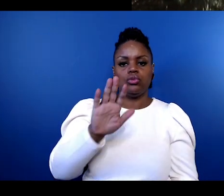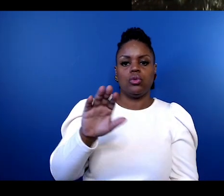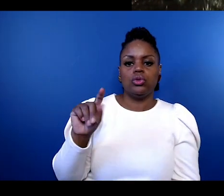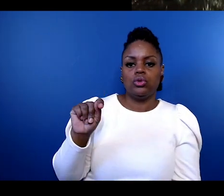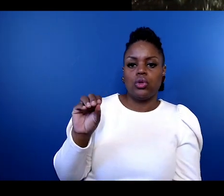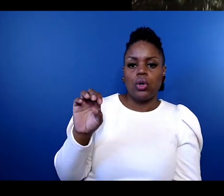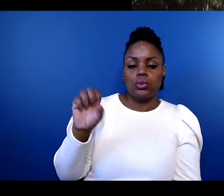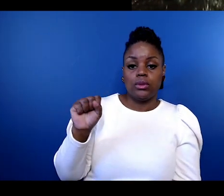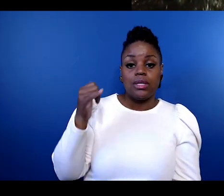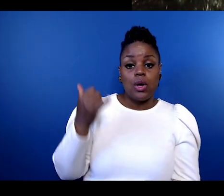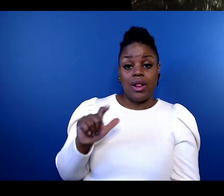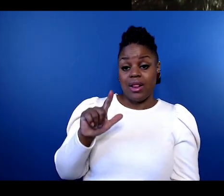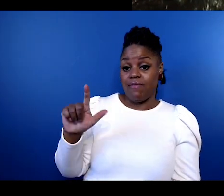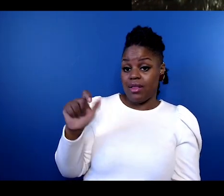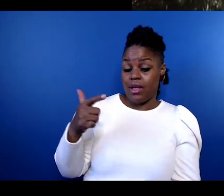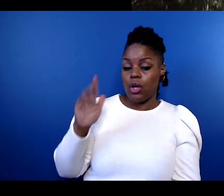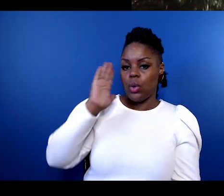support.